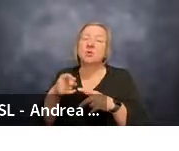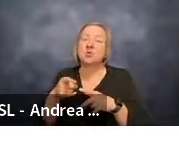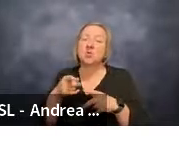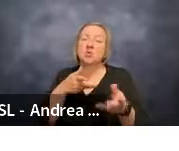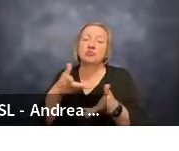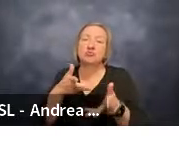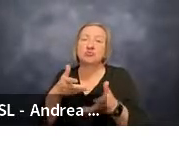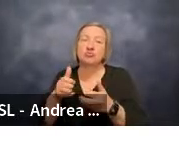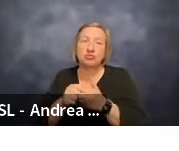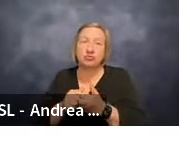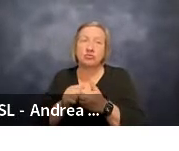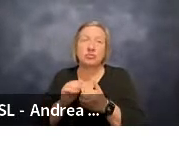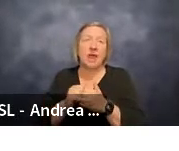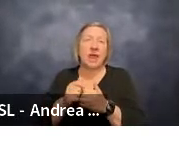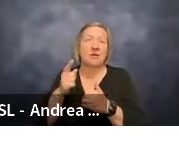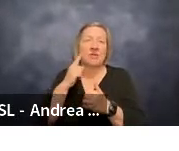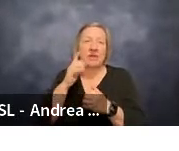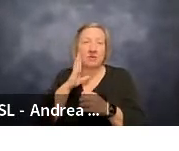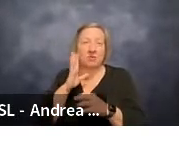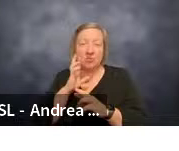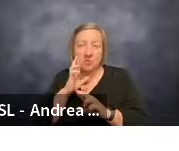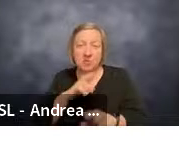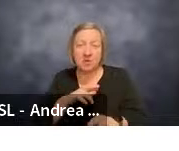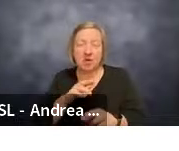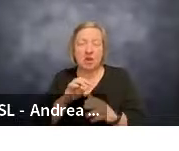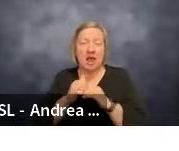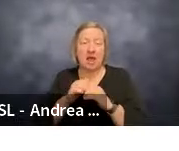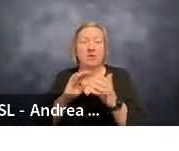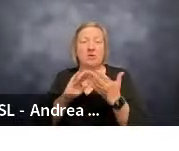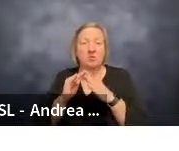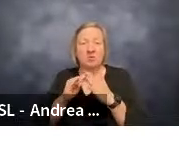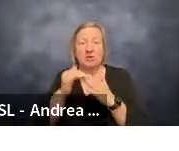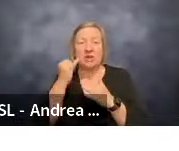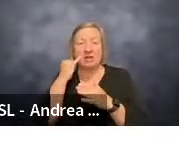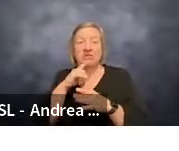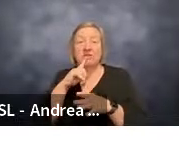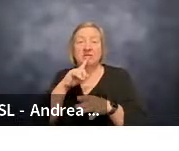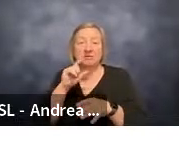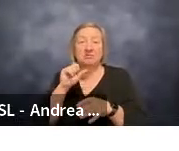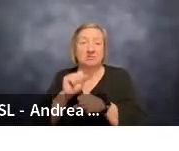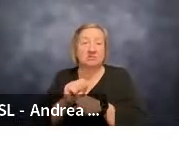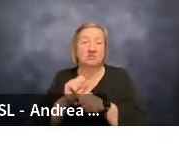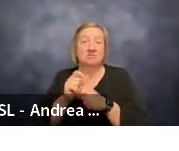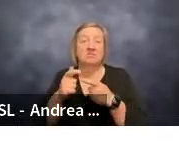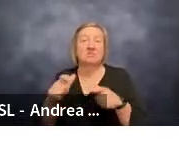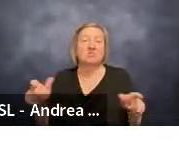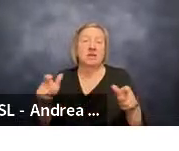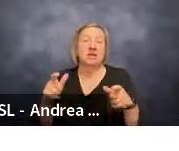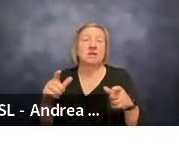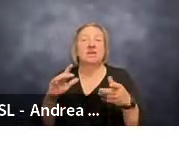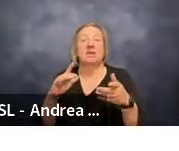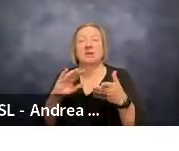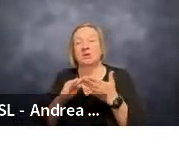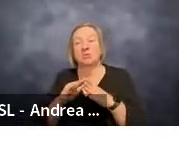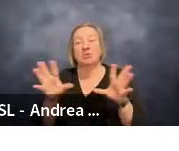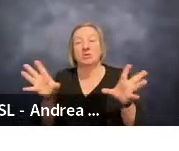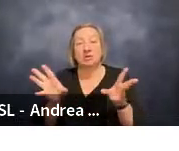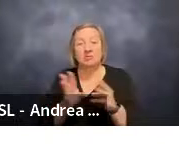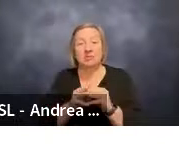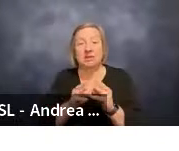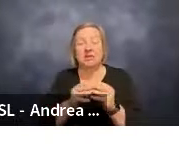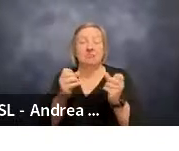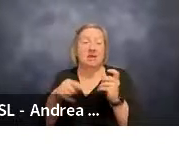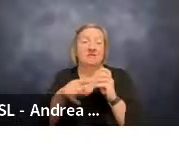interacting with. How do you think they would respond? How would the community, if this was a really big, broad community session, many of you